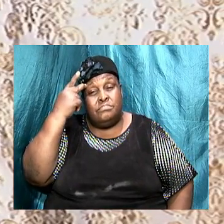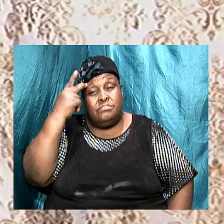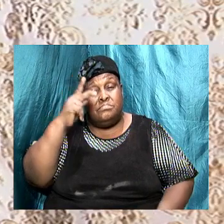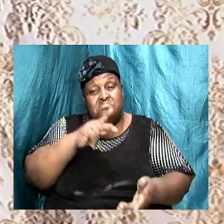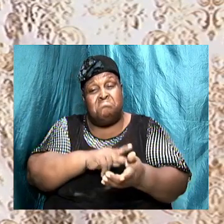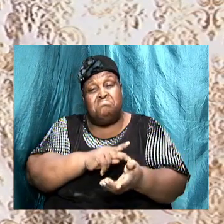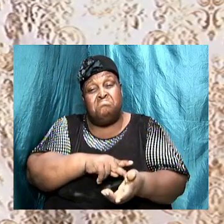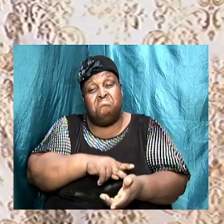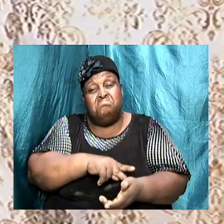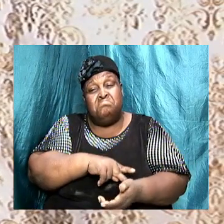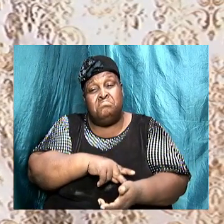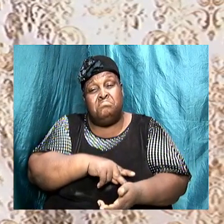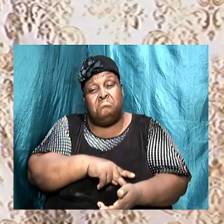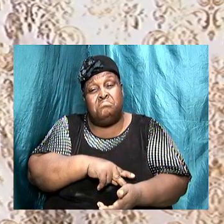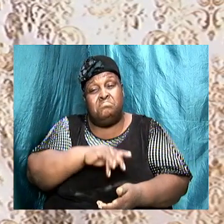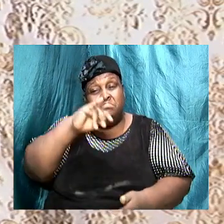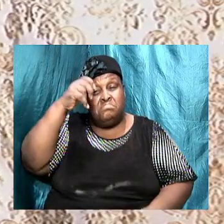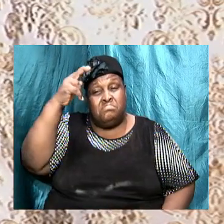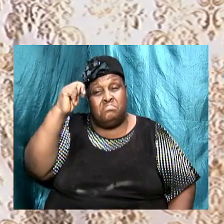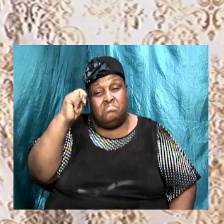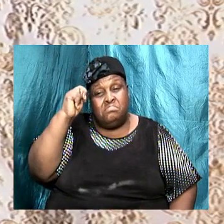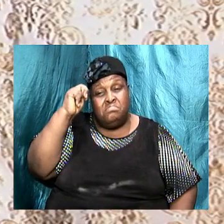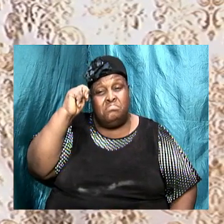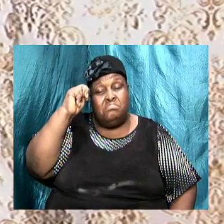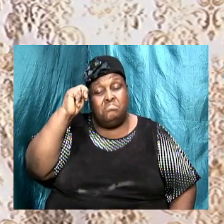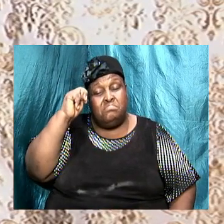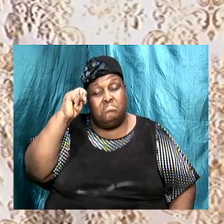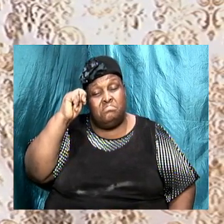Peter, John,